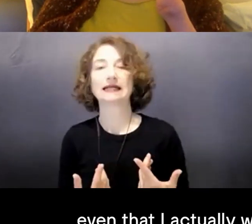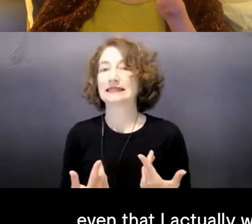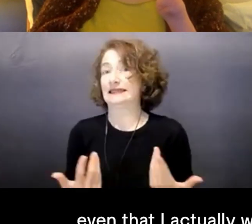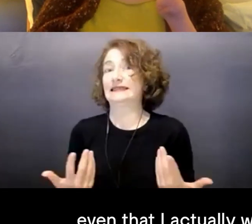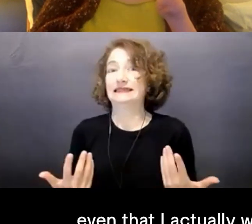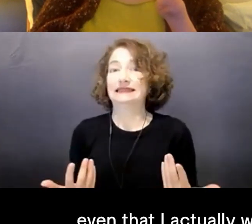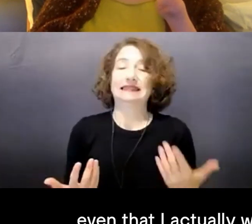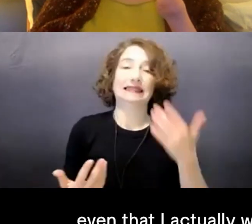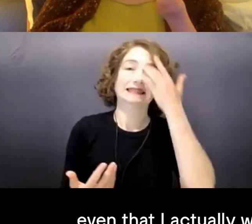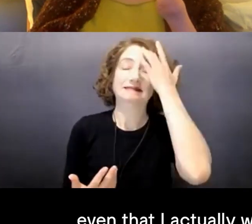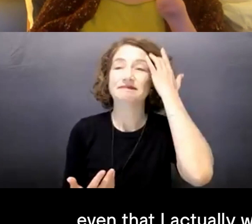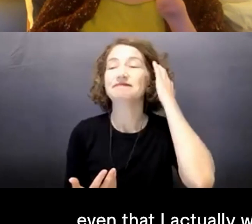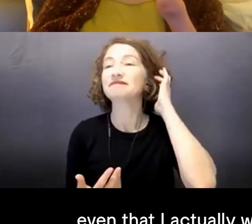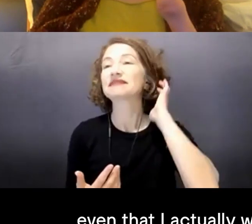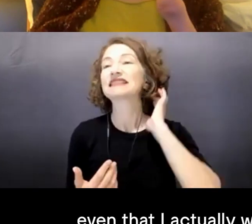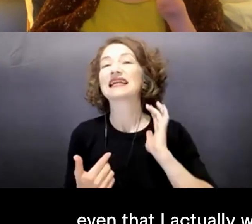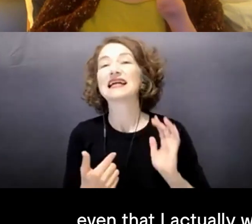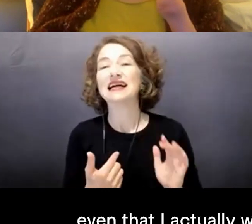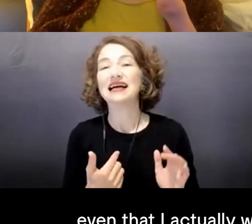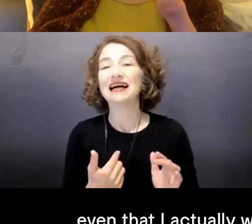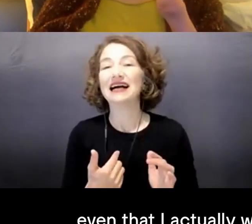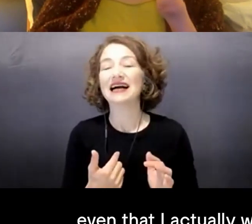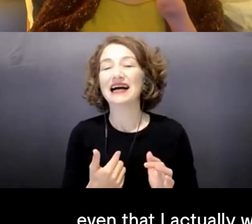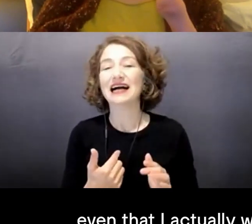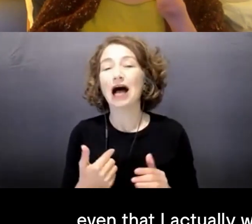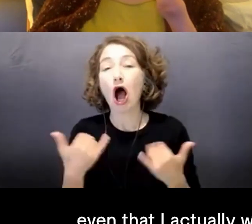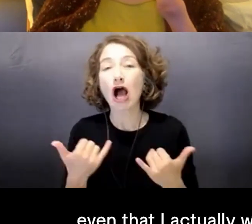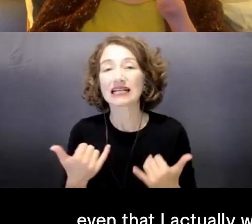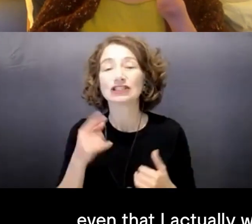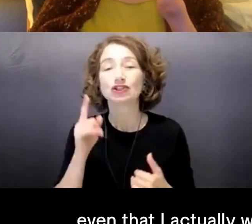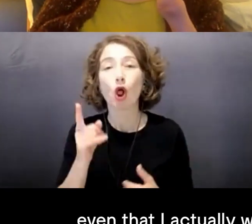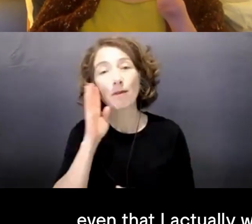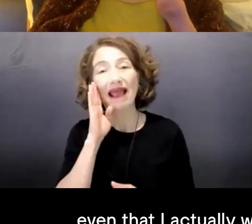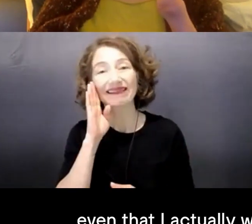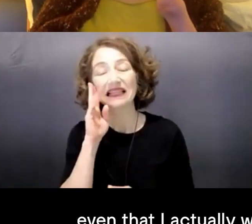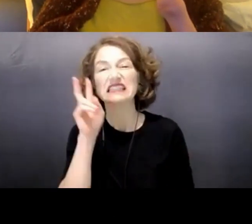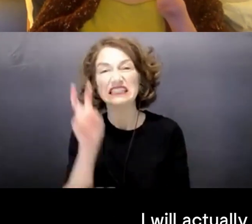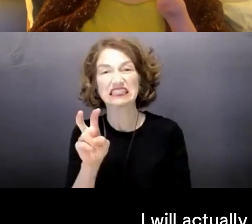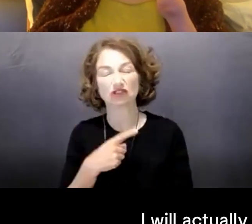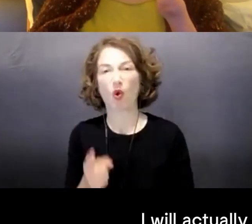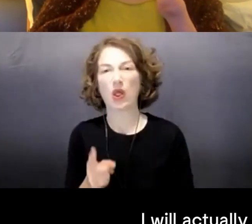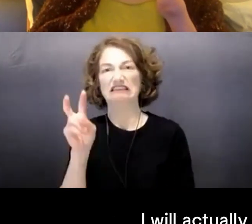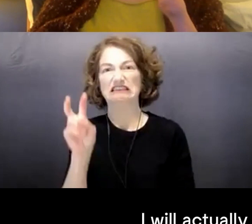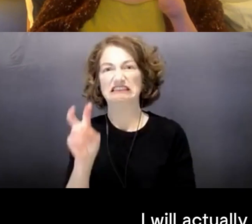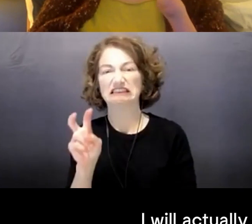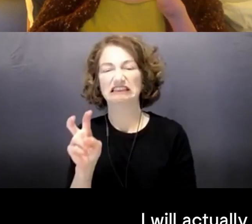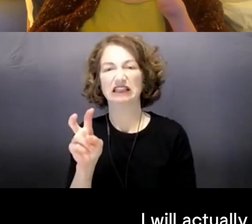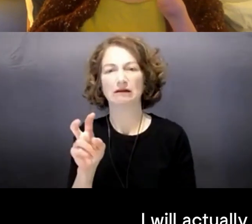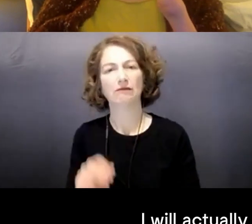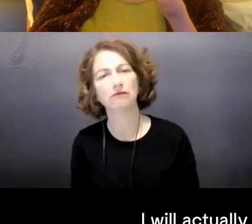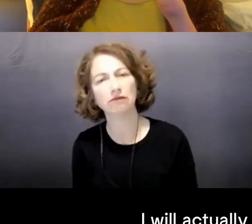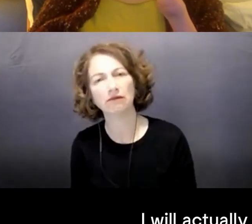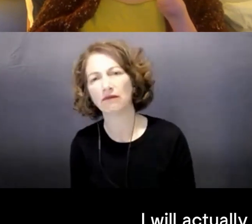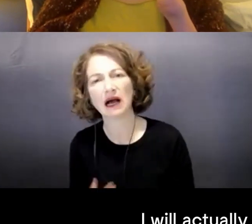yeah, even that I actually wanted to sit in bed today. And then I had to realize, okay, I will actually not be able